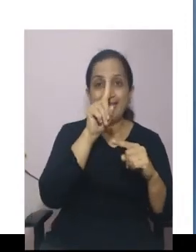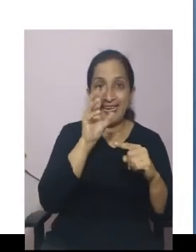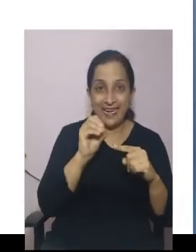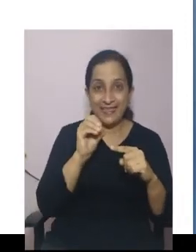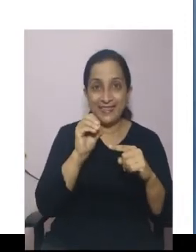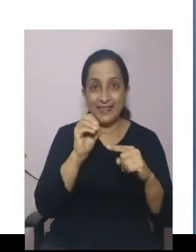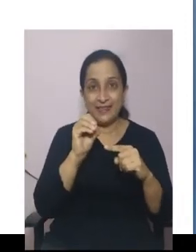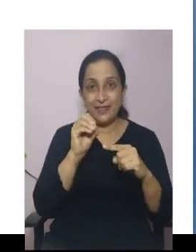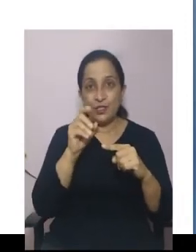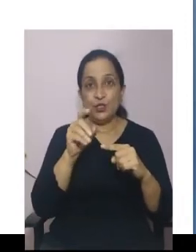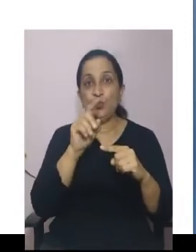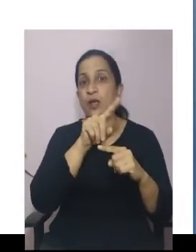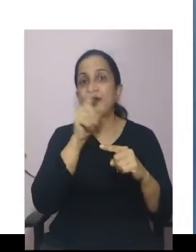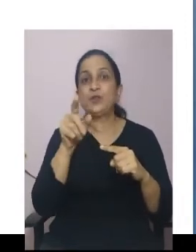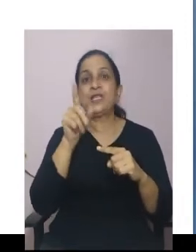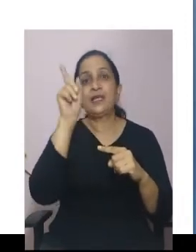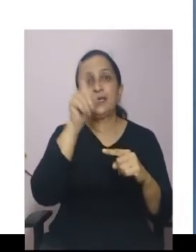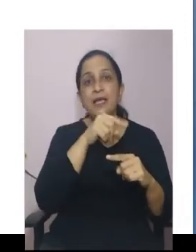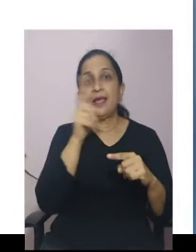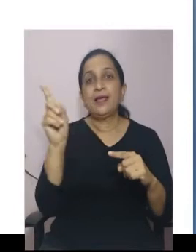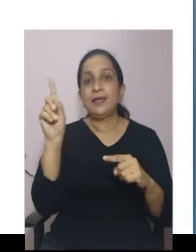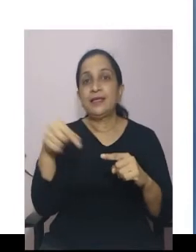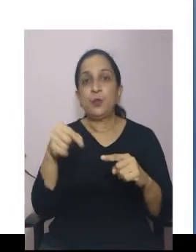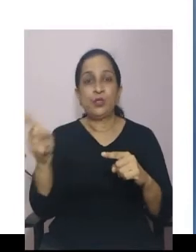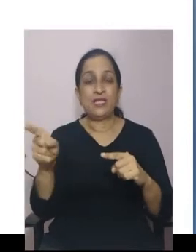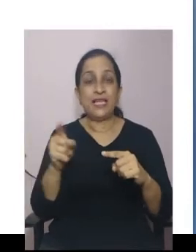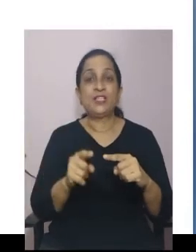is 10x minus